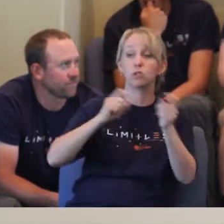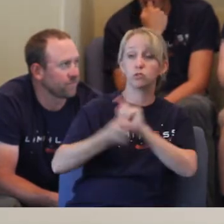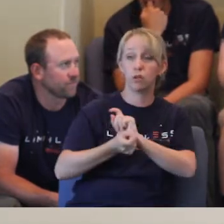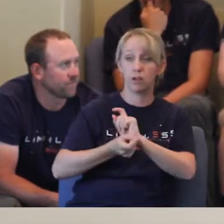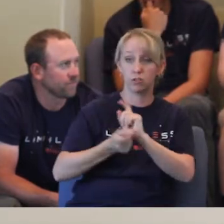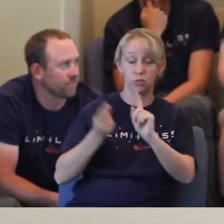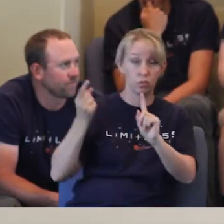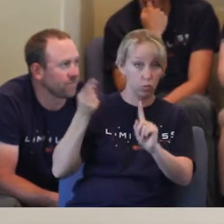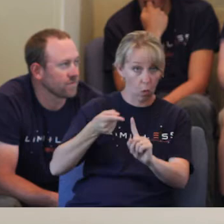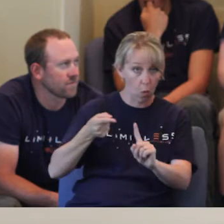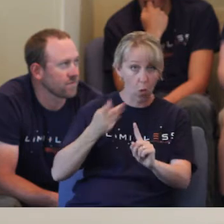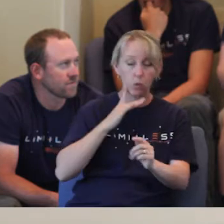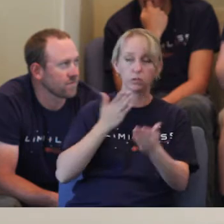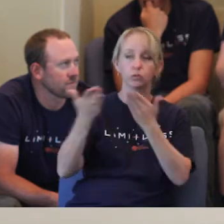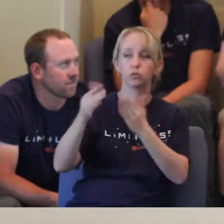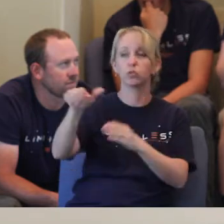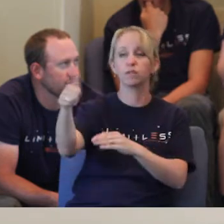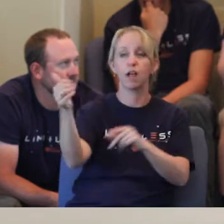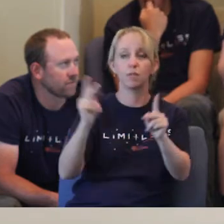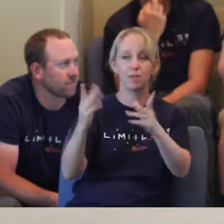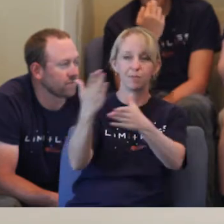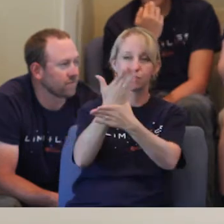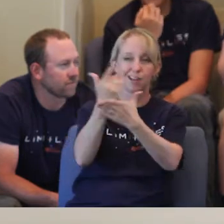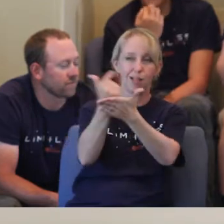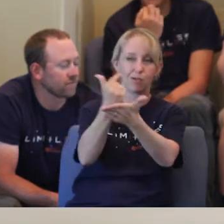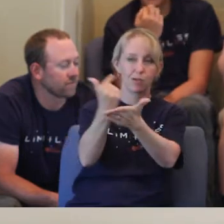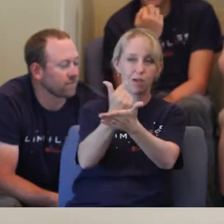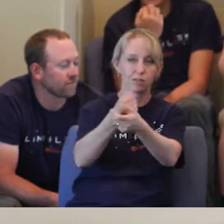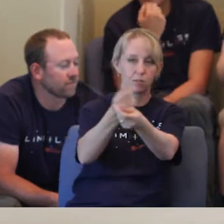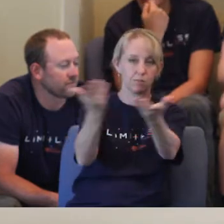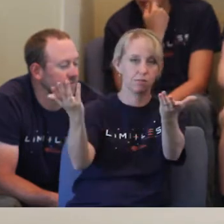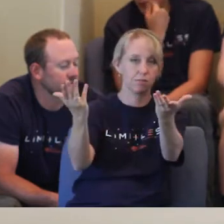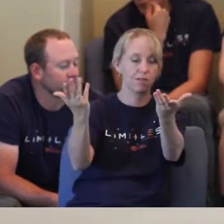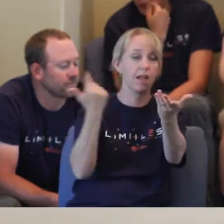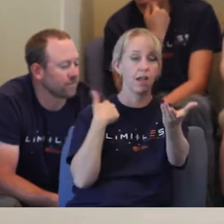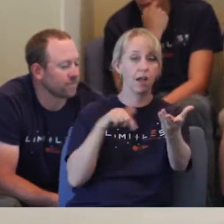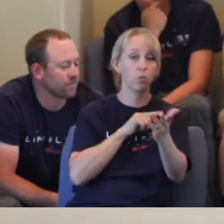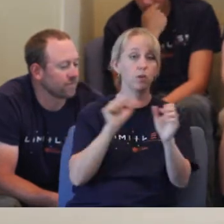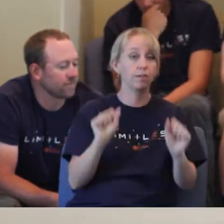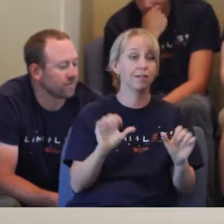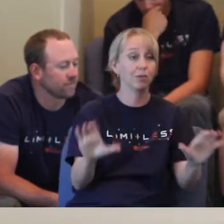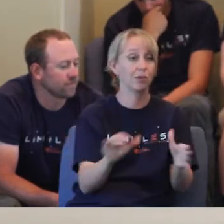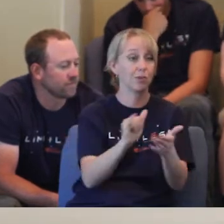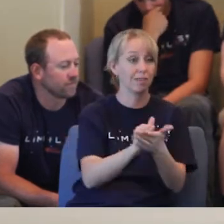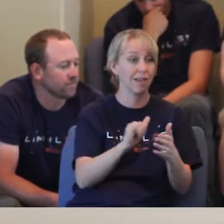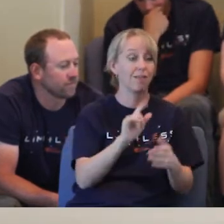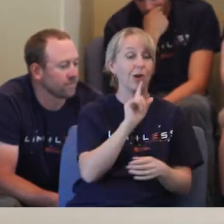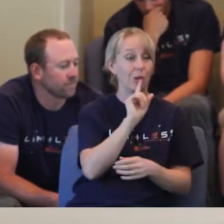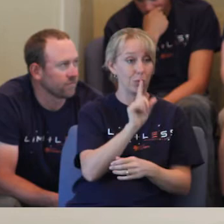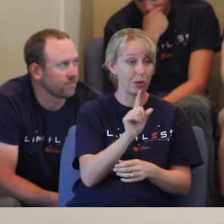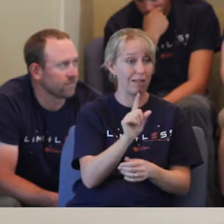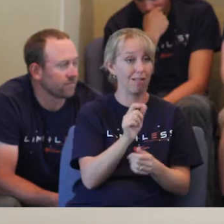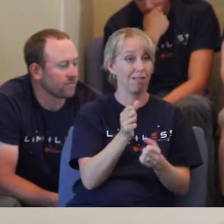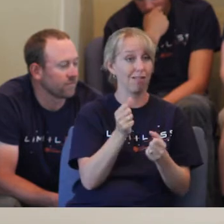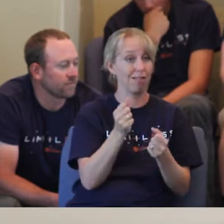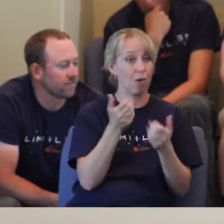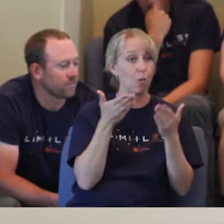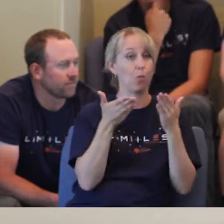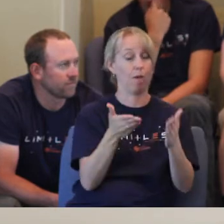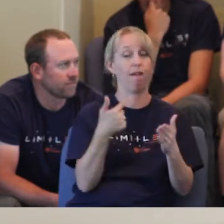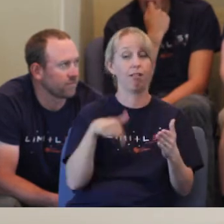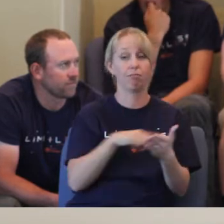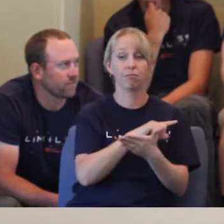serve others and share the gospel, and we all got to do that in a very real, very tangible way this week